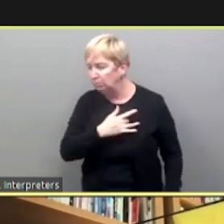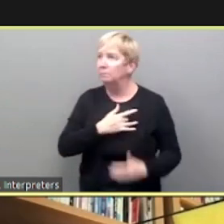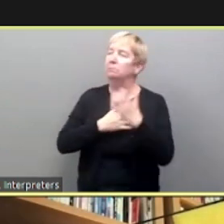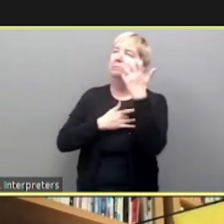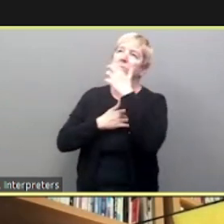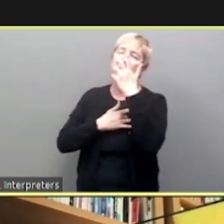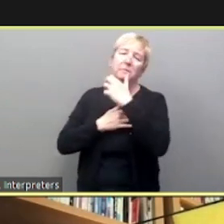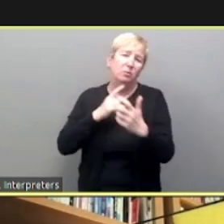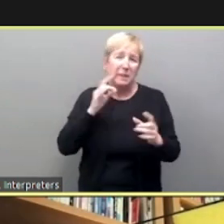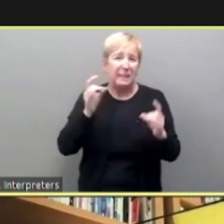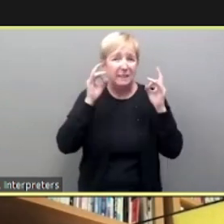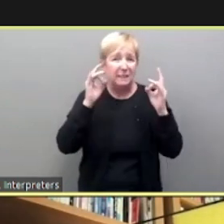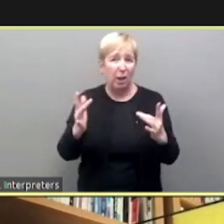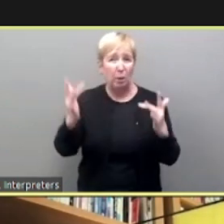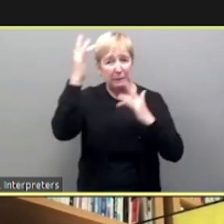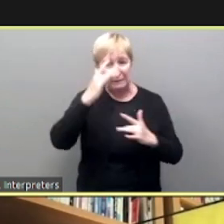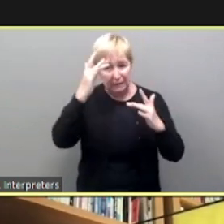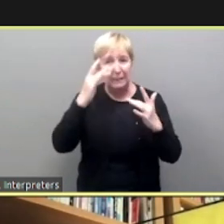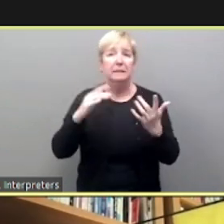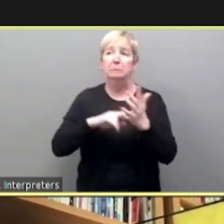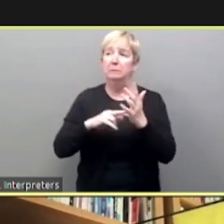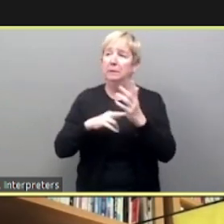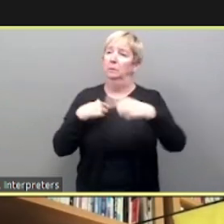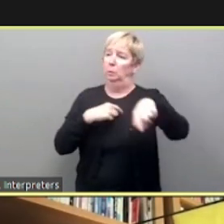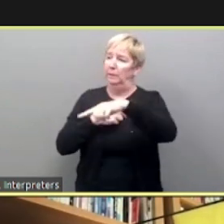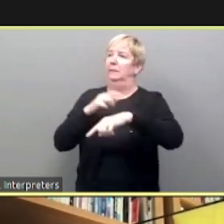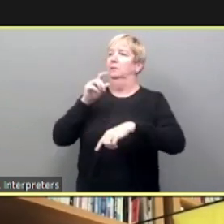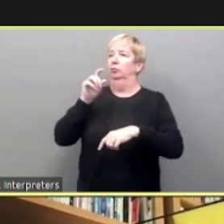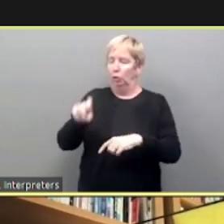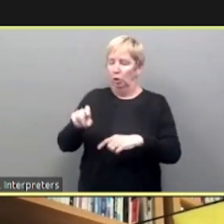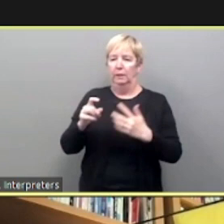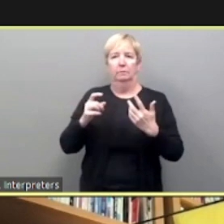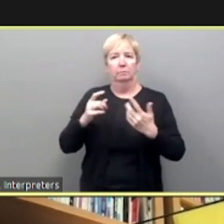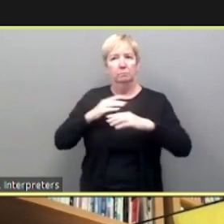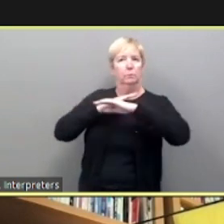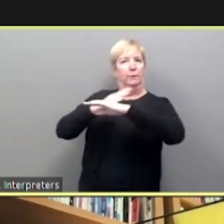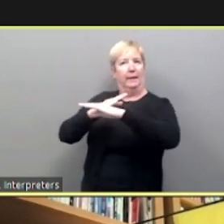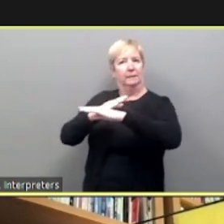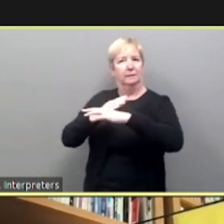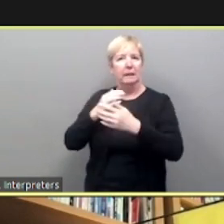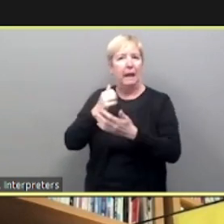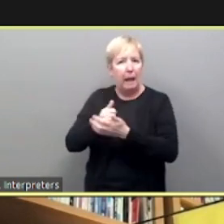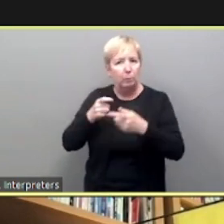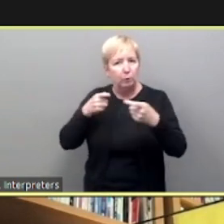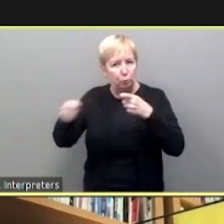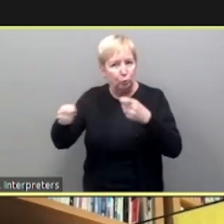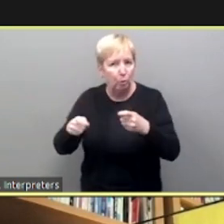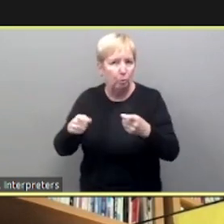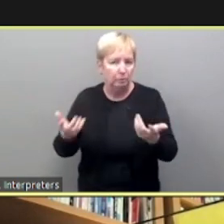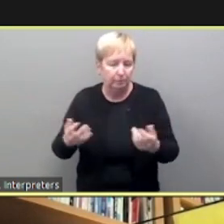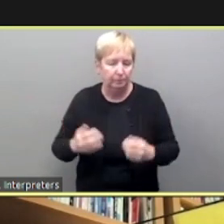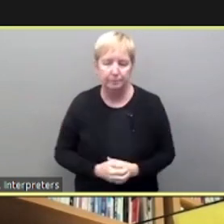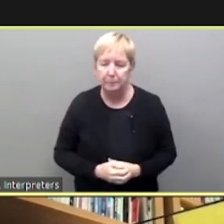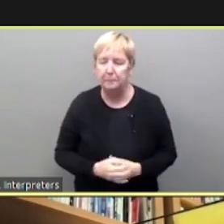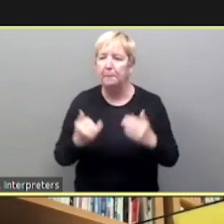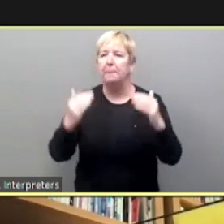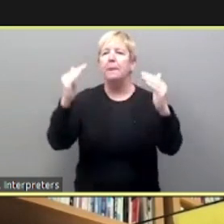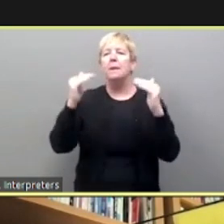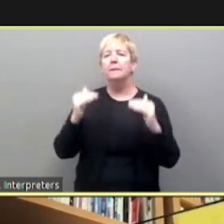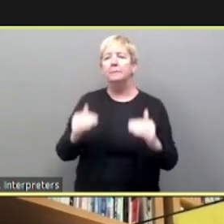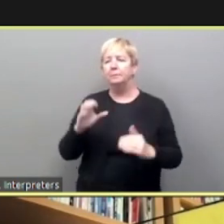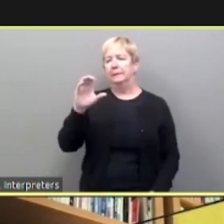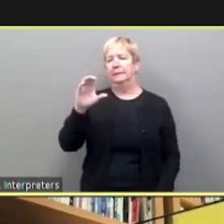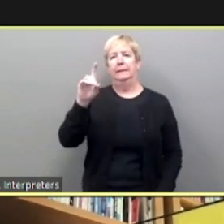we all need to do everything we possibly can do to get this under control. Next slide. The CDC came out with a